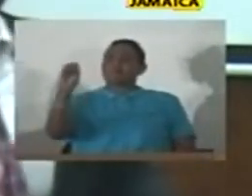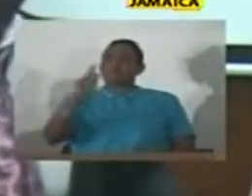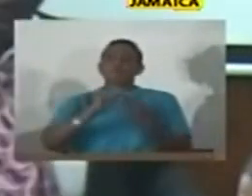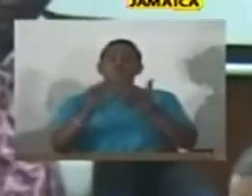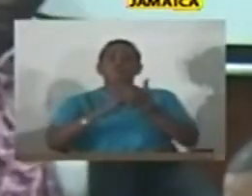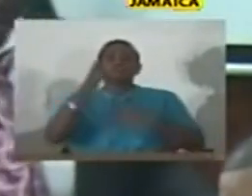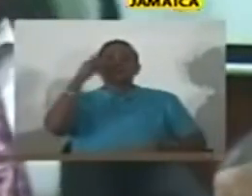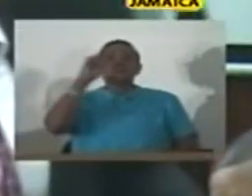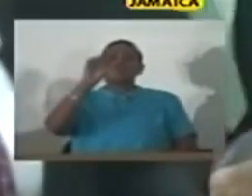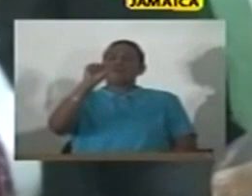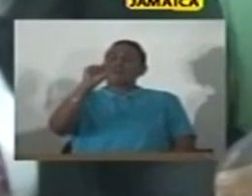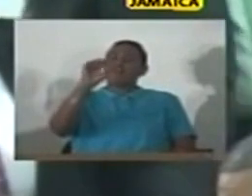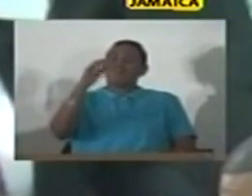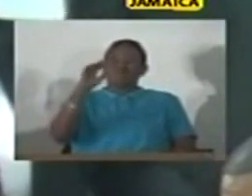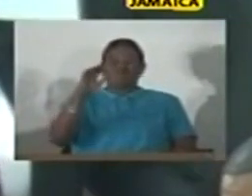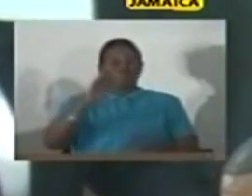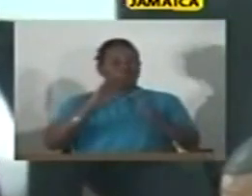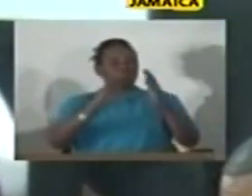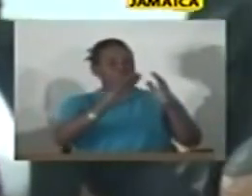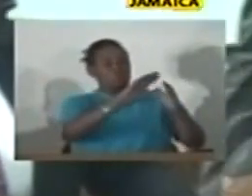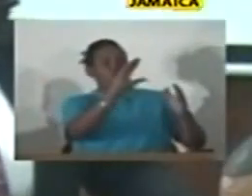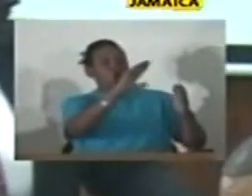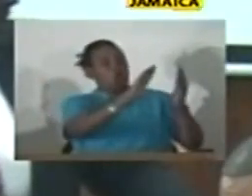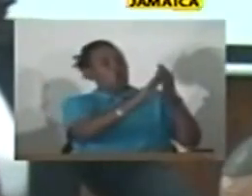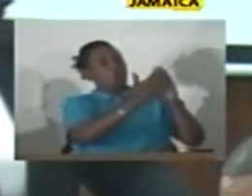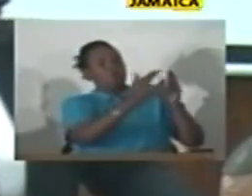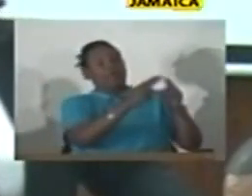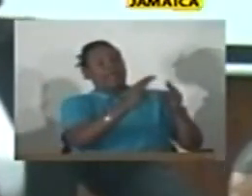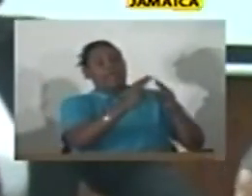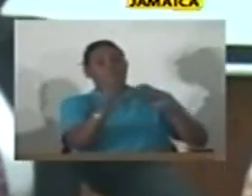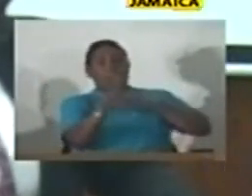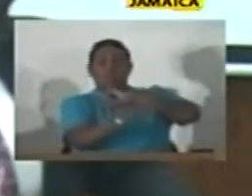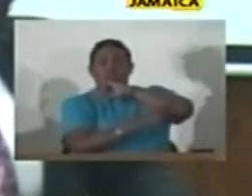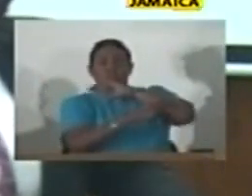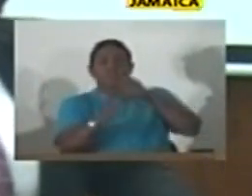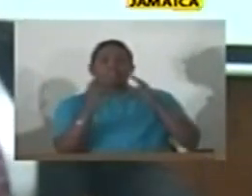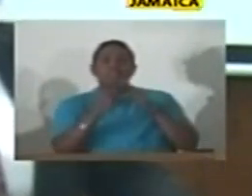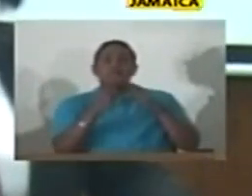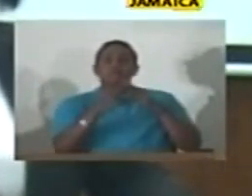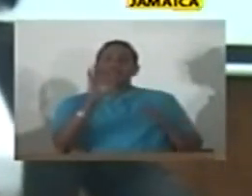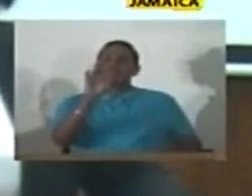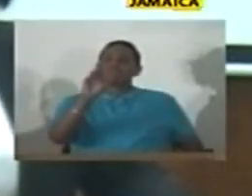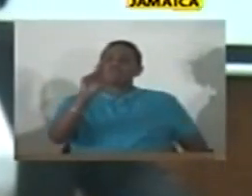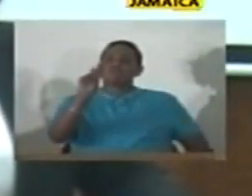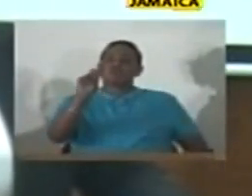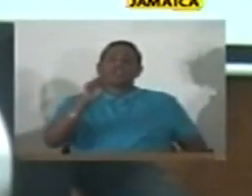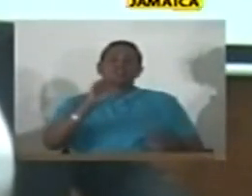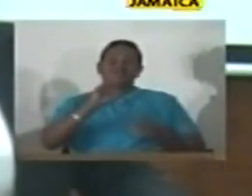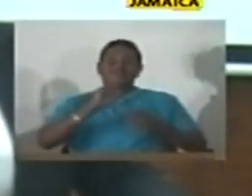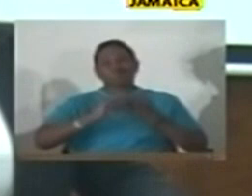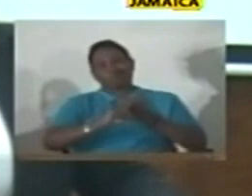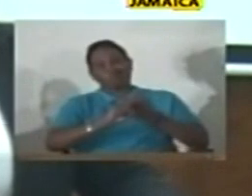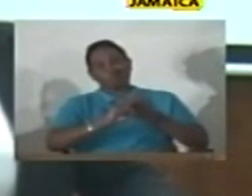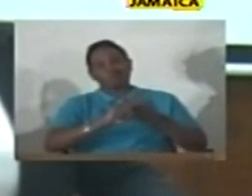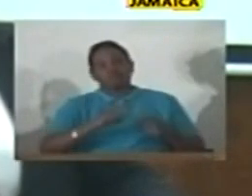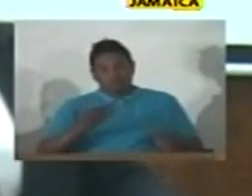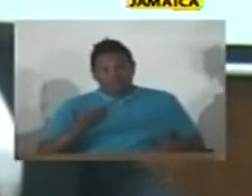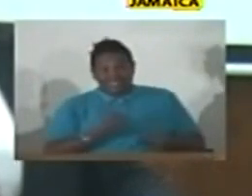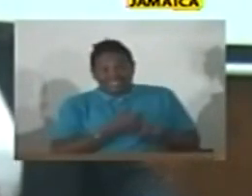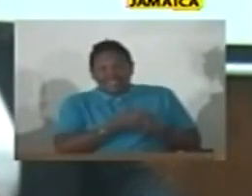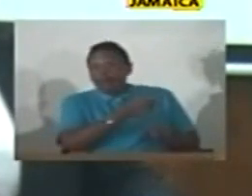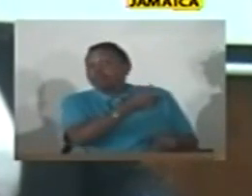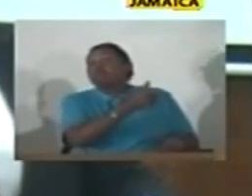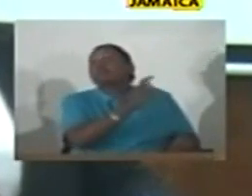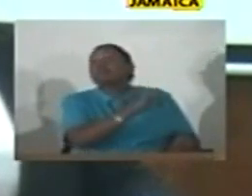for Friendship in Hanover as a joint venture with the ministry, the Bamboo Industry Association of